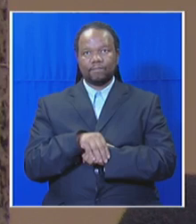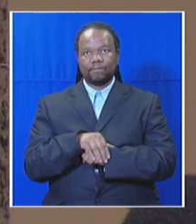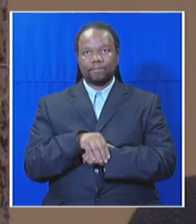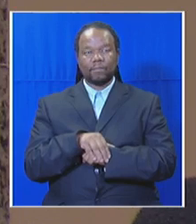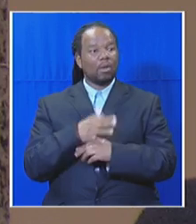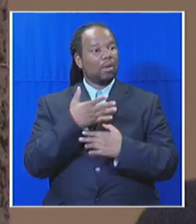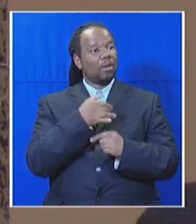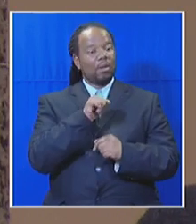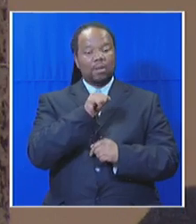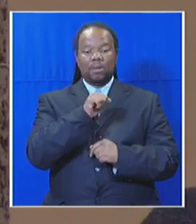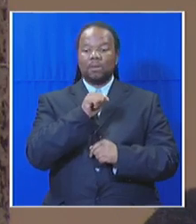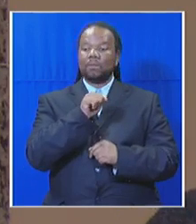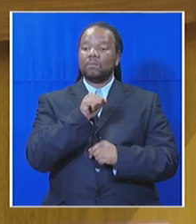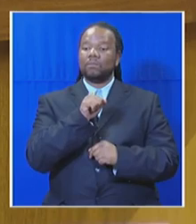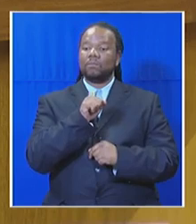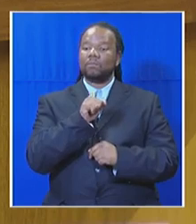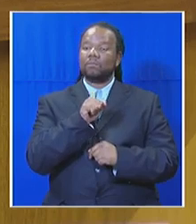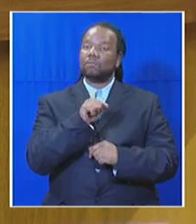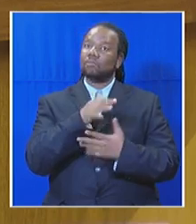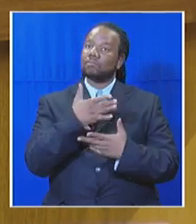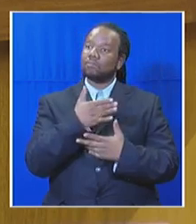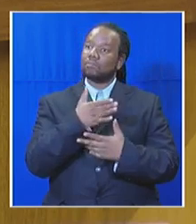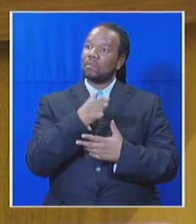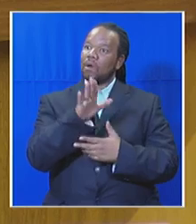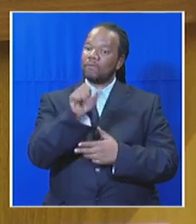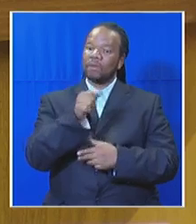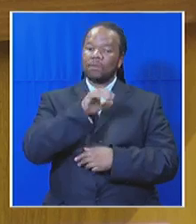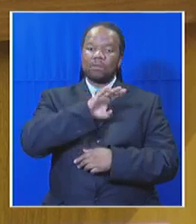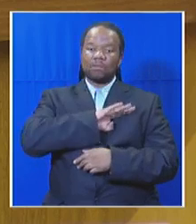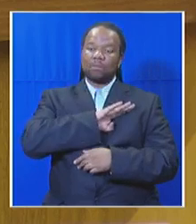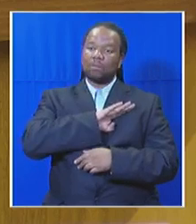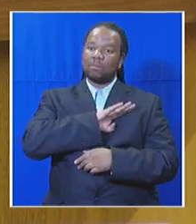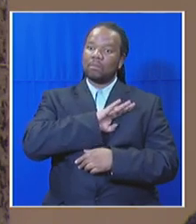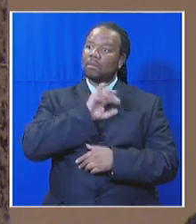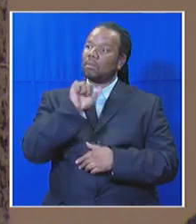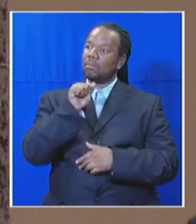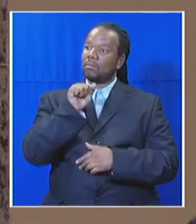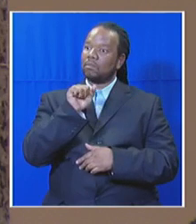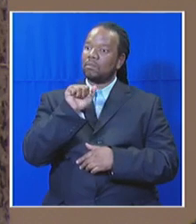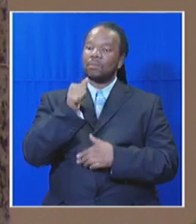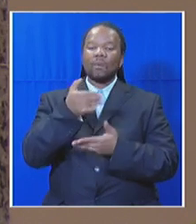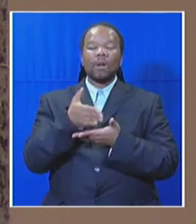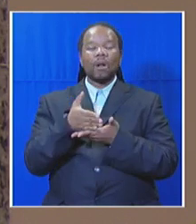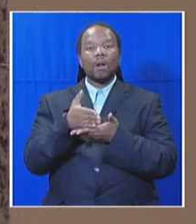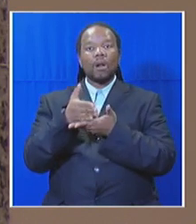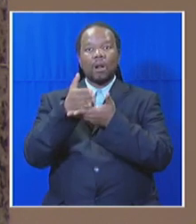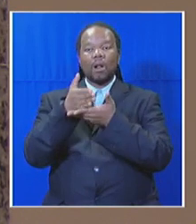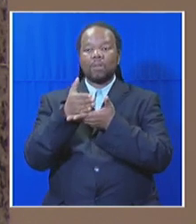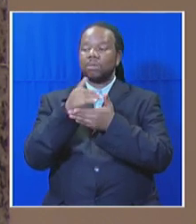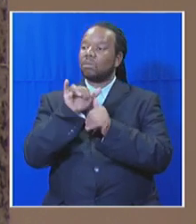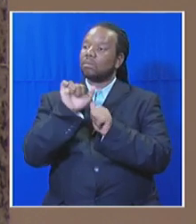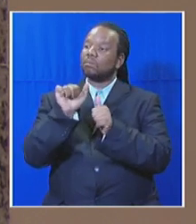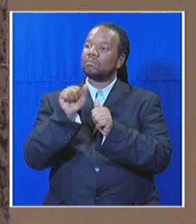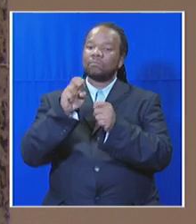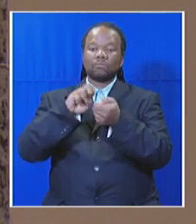and/or minimizing some of the conflicts that are currently affecting the continent and